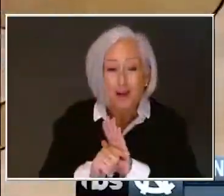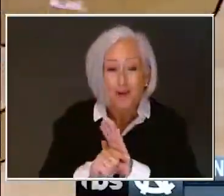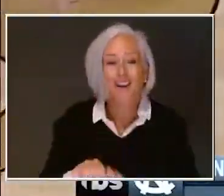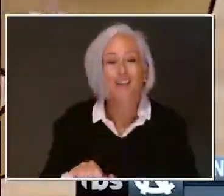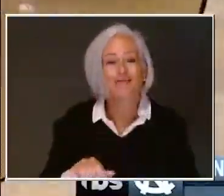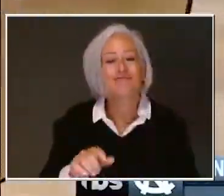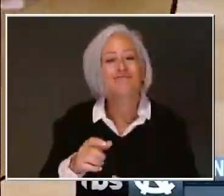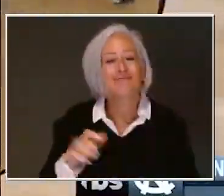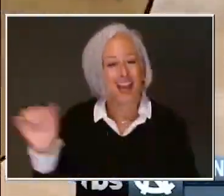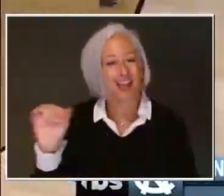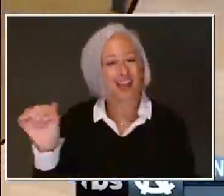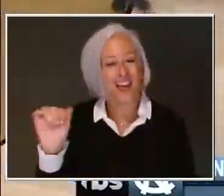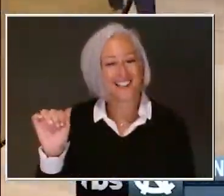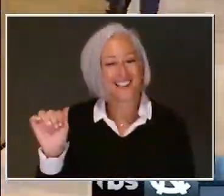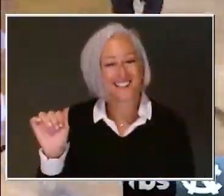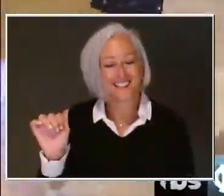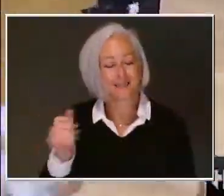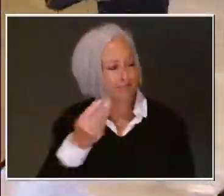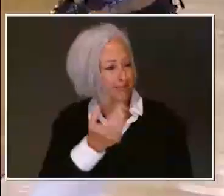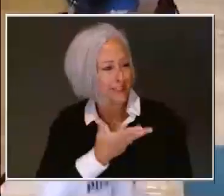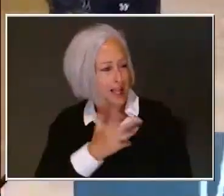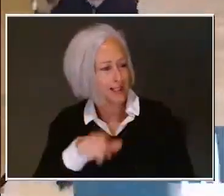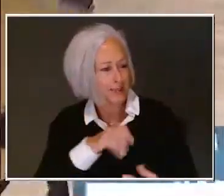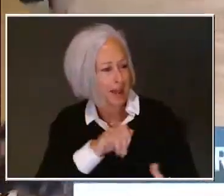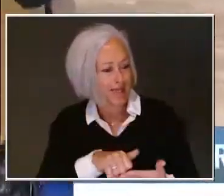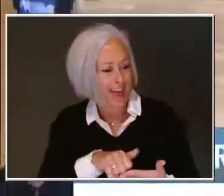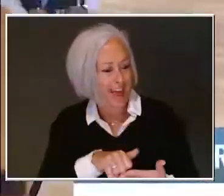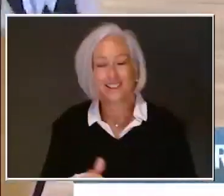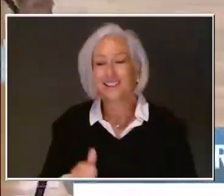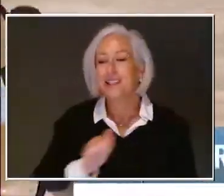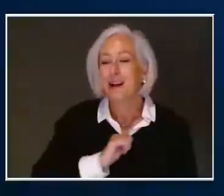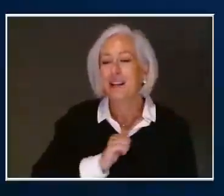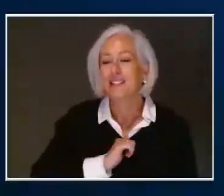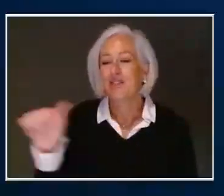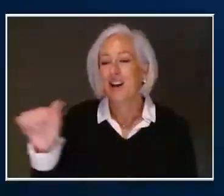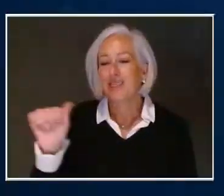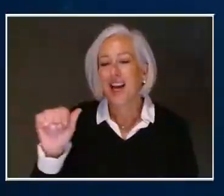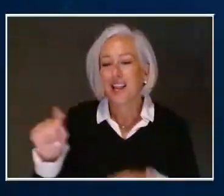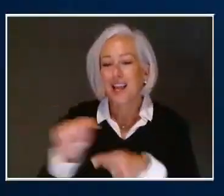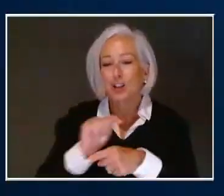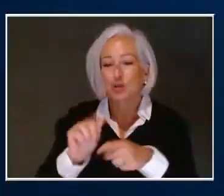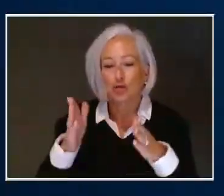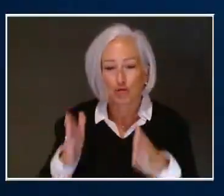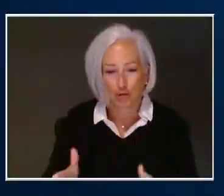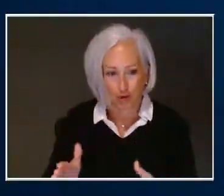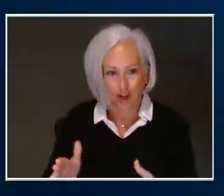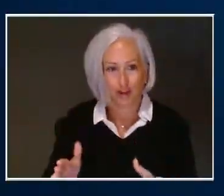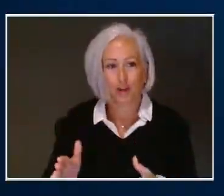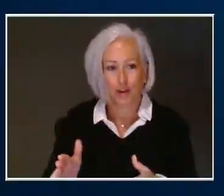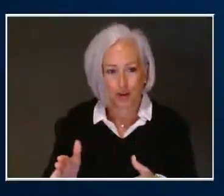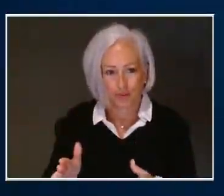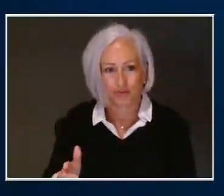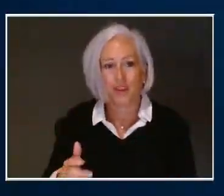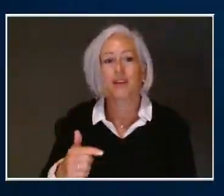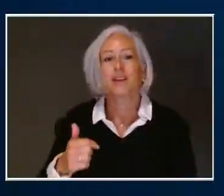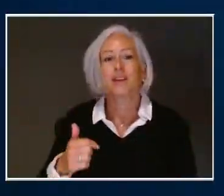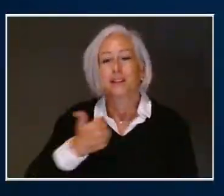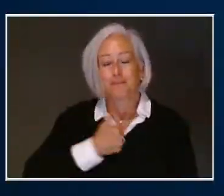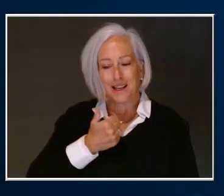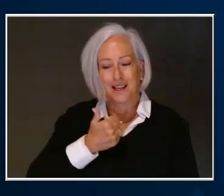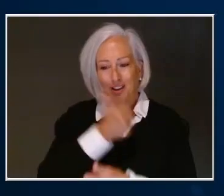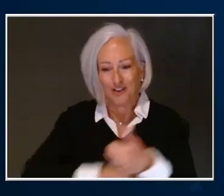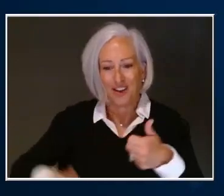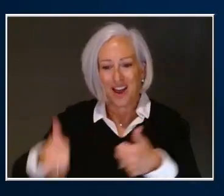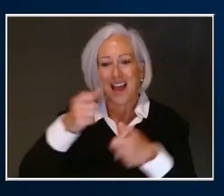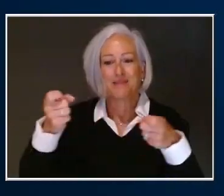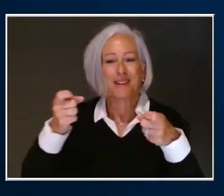and tell us a little bit about that, by the way. Well, I'm an athletic trainer by trade. Okay. I've been an administrator a while, so you might not want